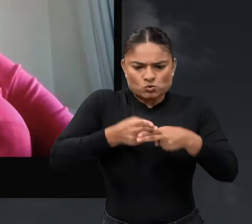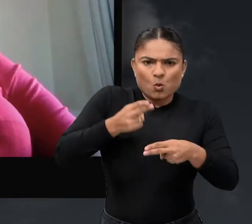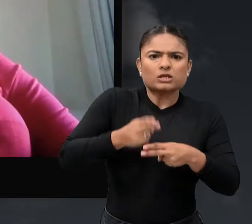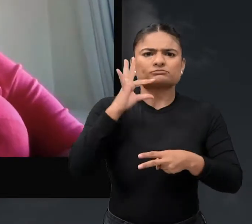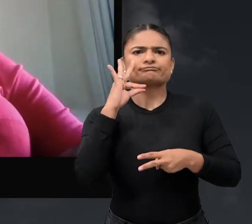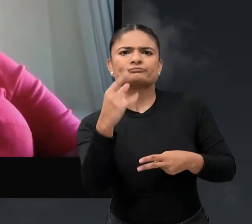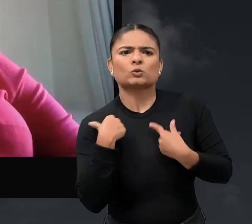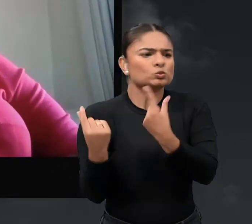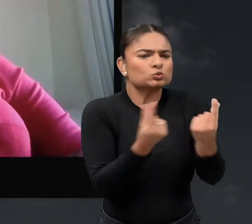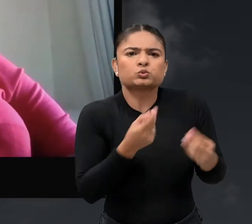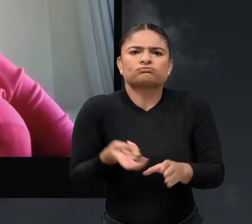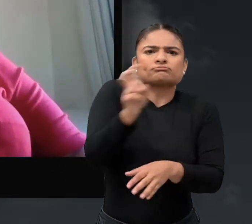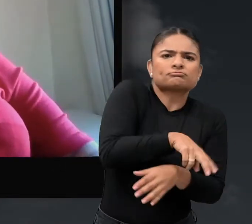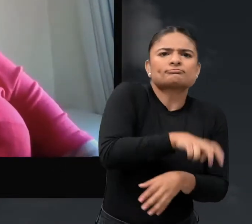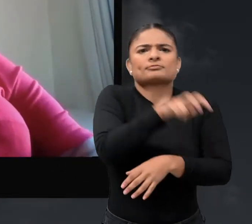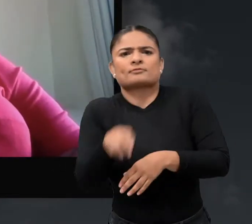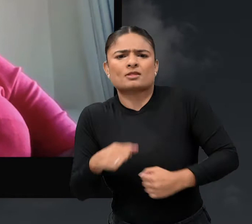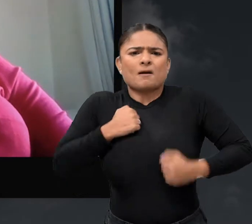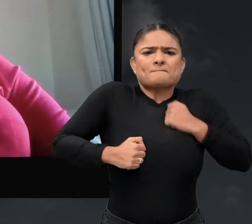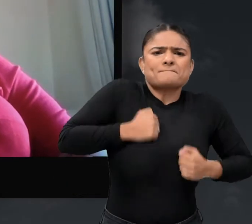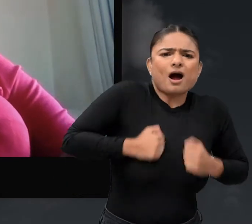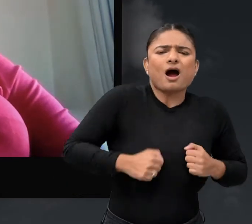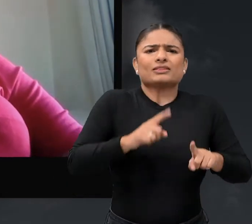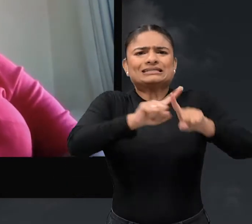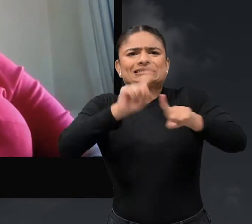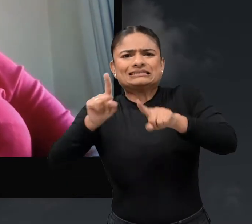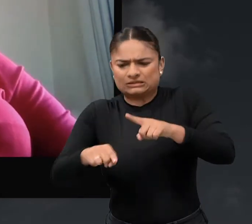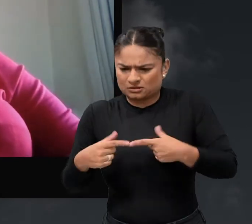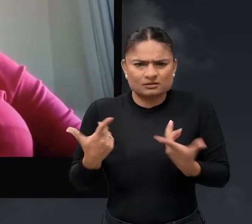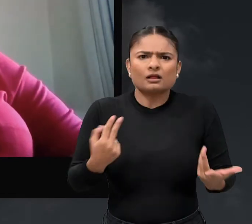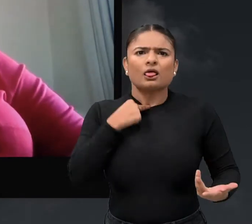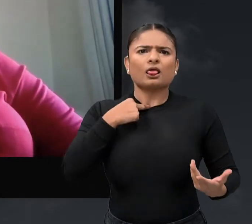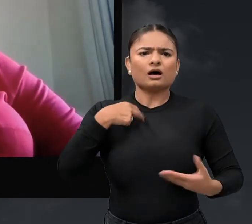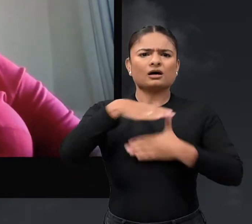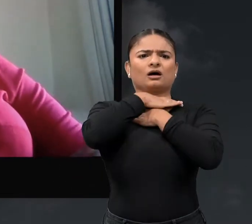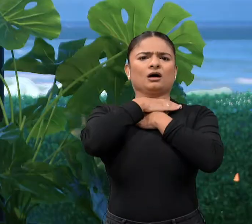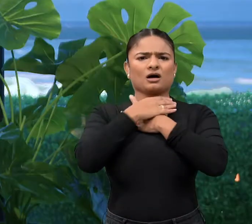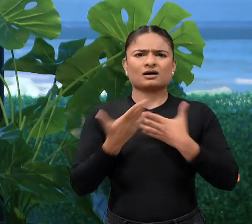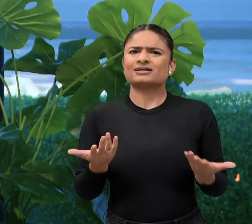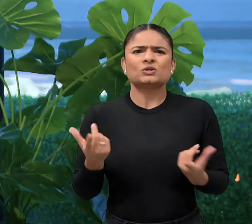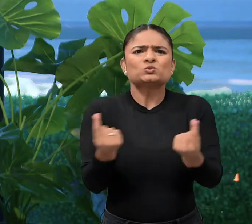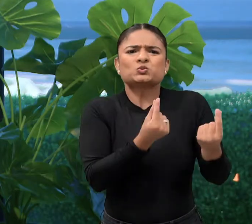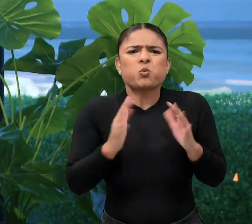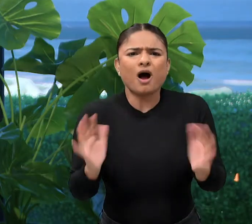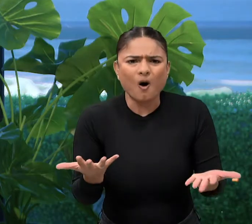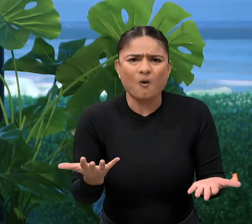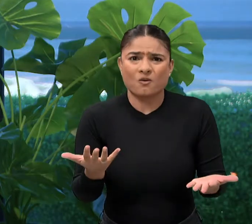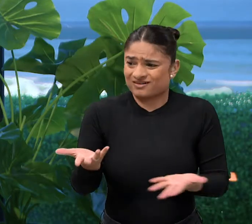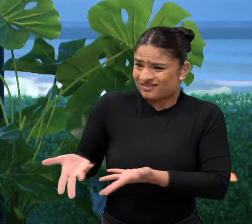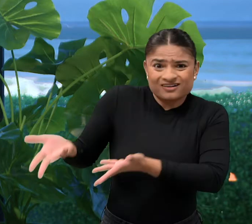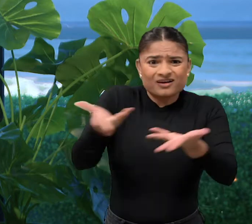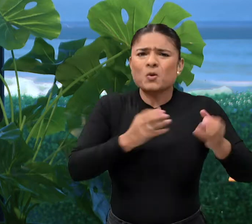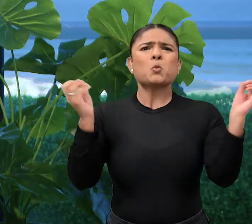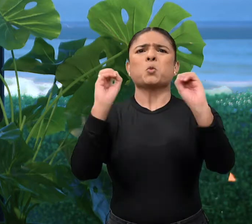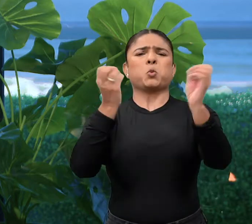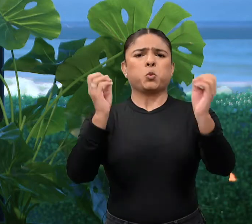like myself. You need somebody to help you with activities of daily living, eating, bathing, toileting, getting in and out of bed sort of thing.